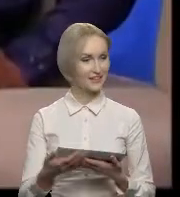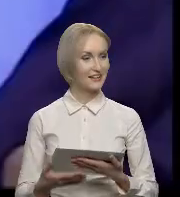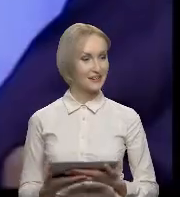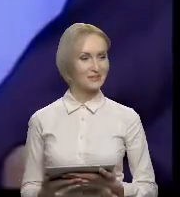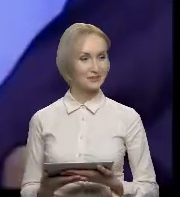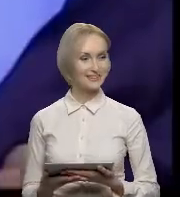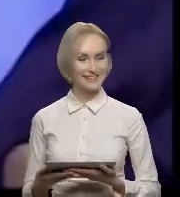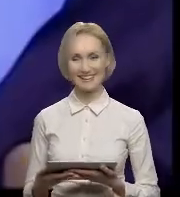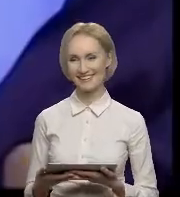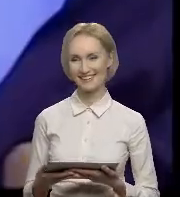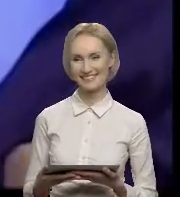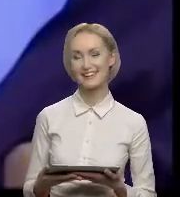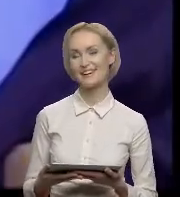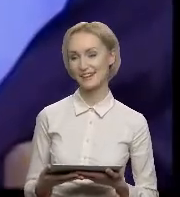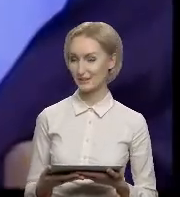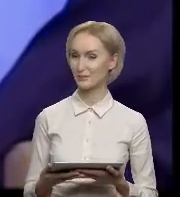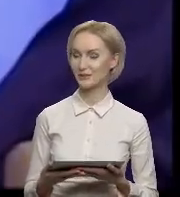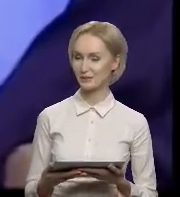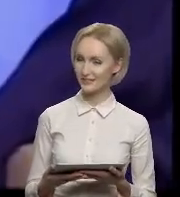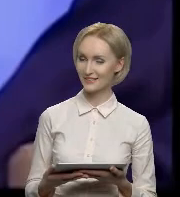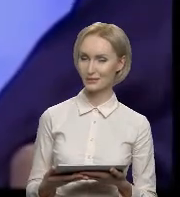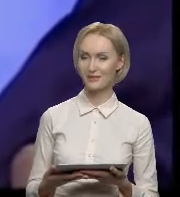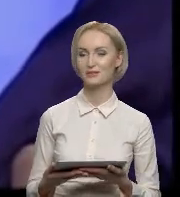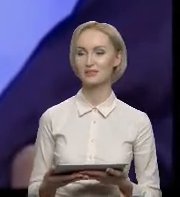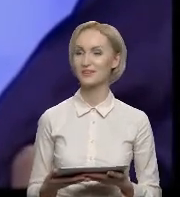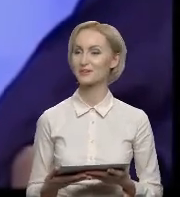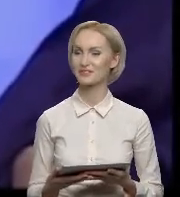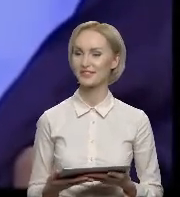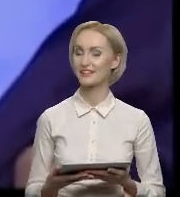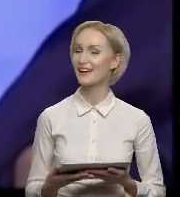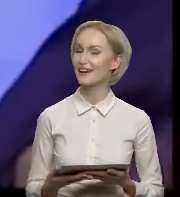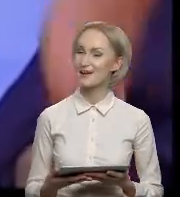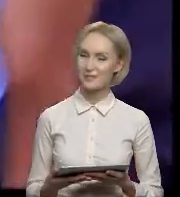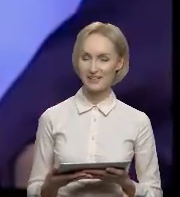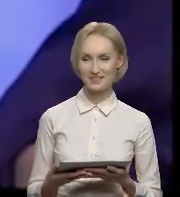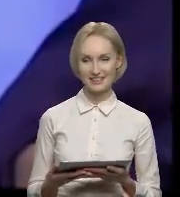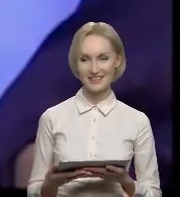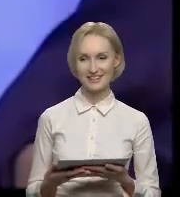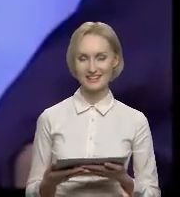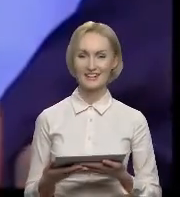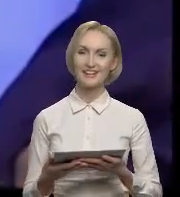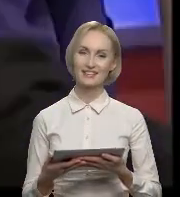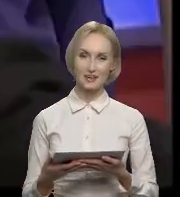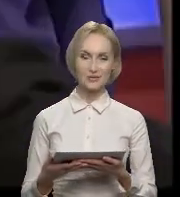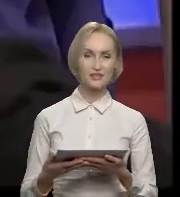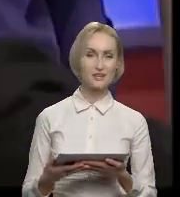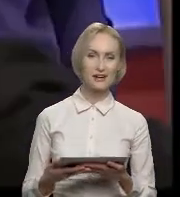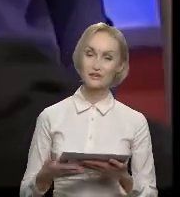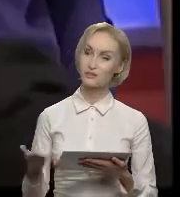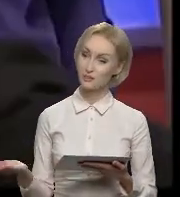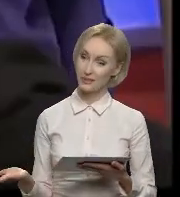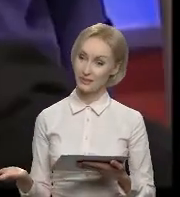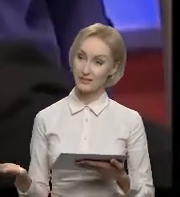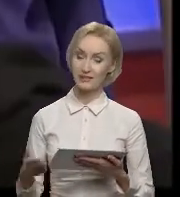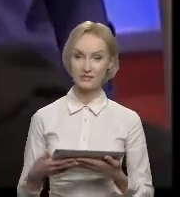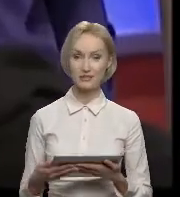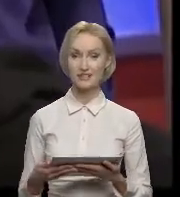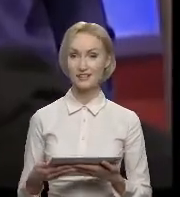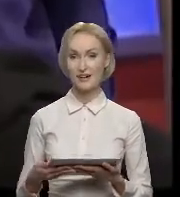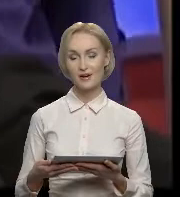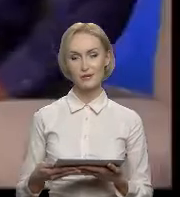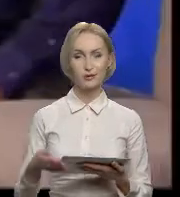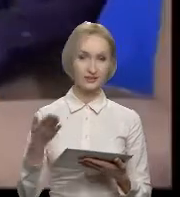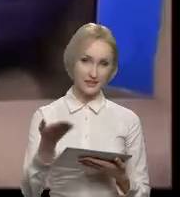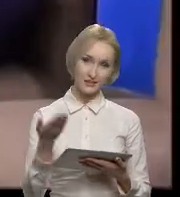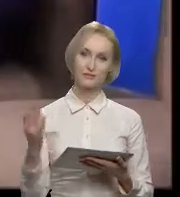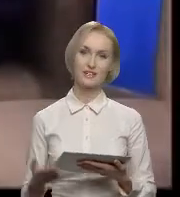going to say best friend, because if you're a best friend, I wouldn't think you slept with my man. I would not think that. It's been too many instances where I slept with him, and I think